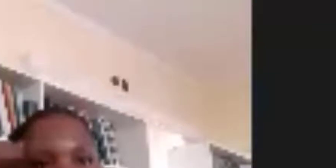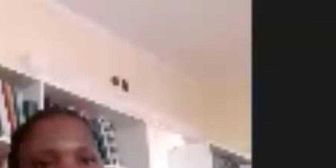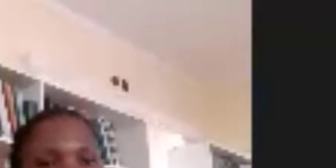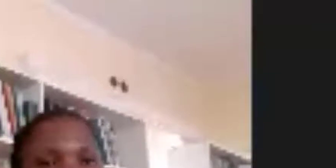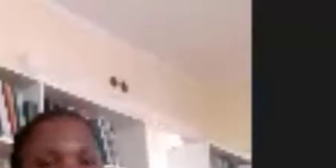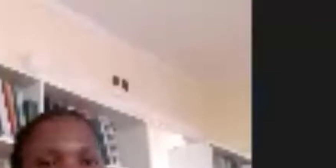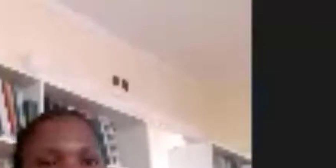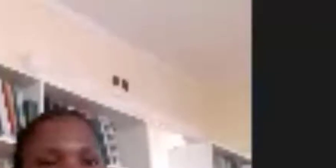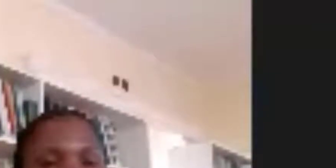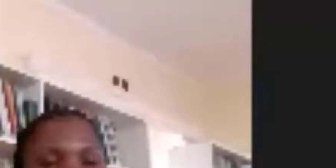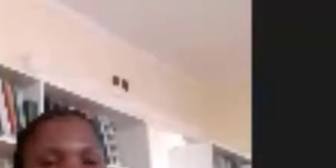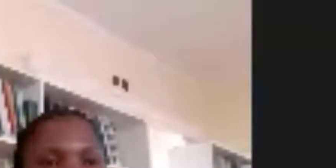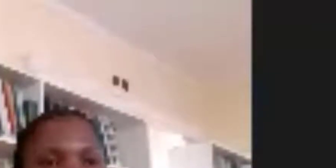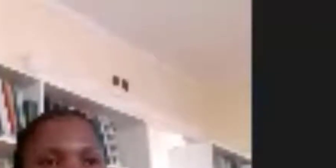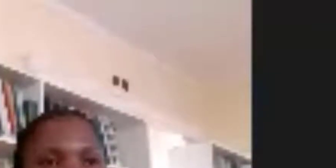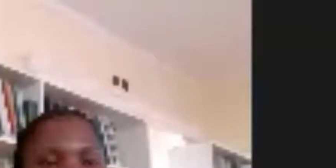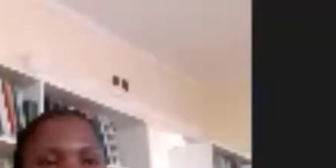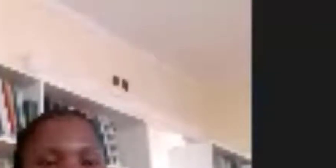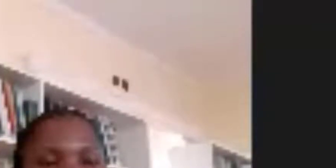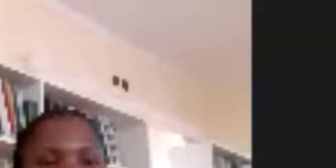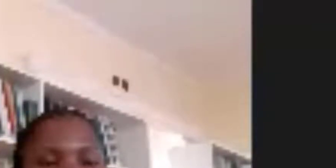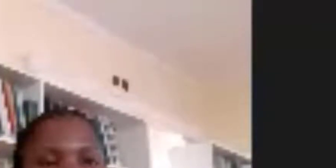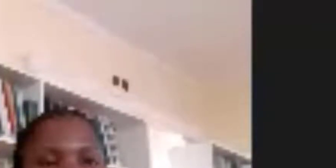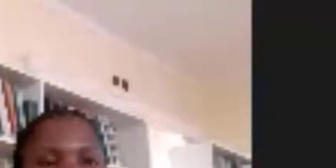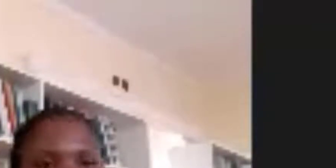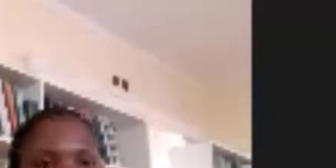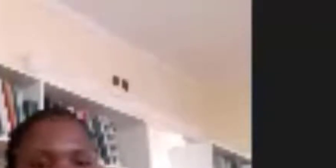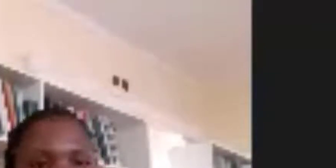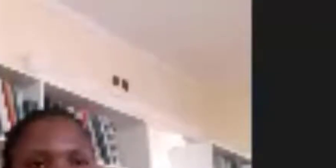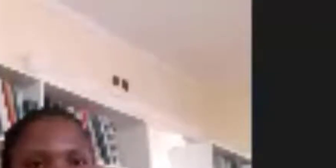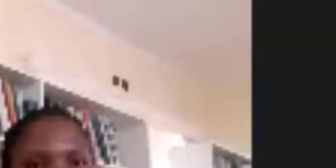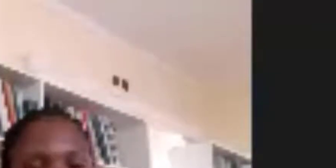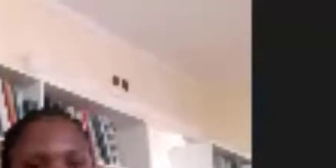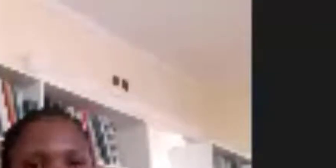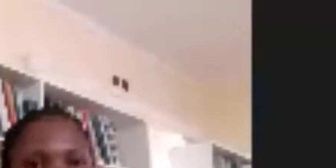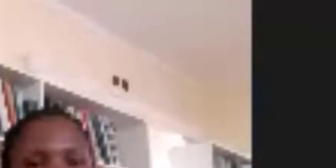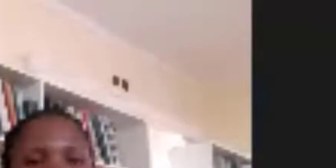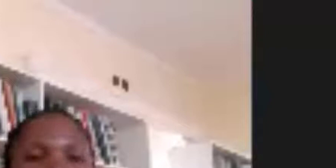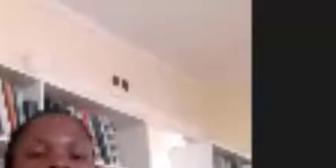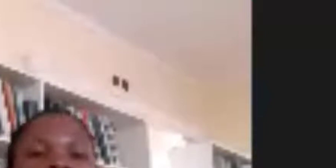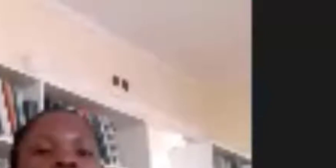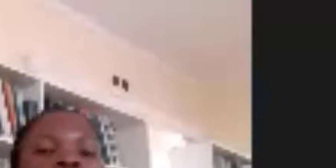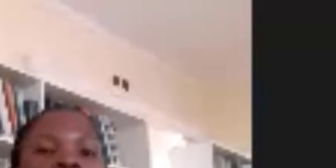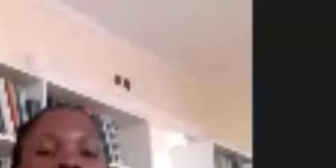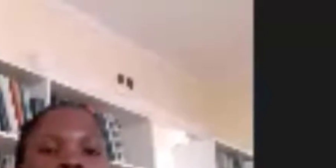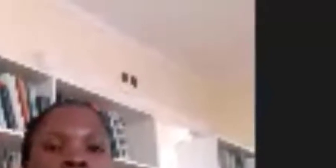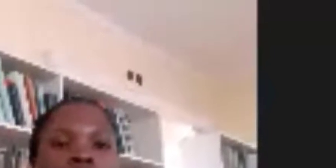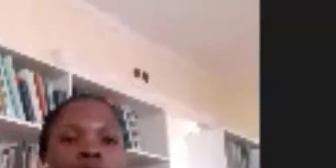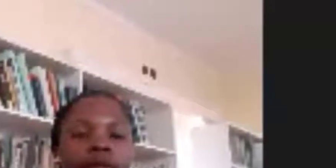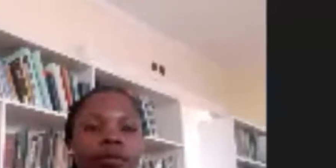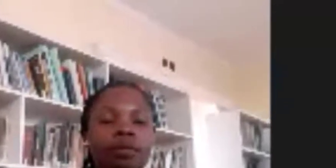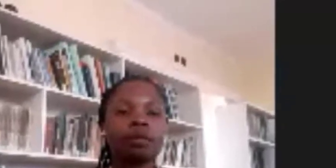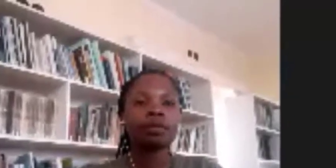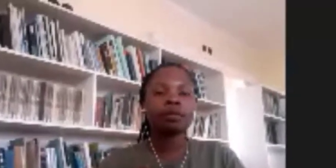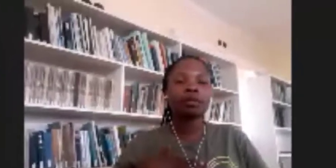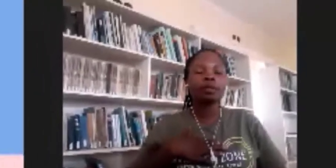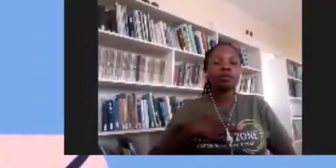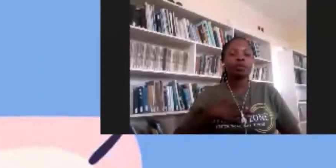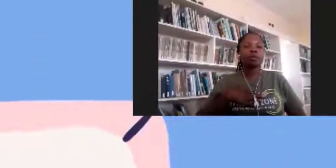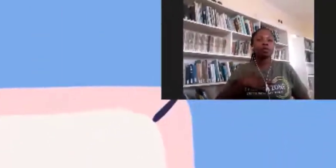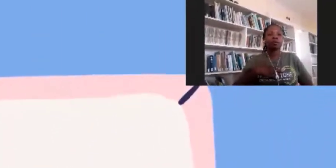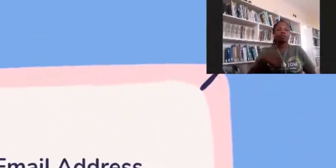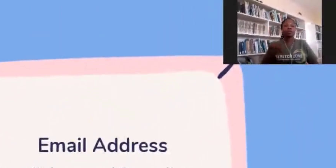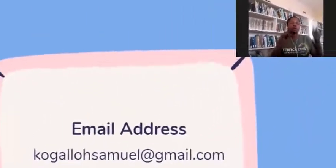If you have to take break times, please let us know. This session is going to begin now. I